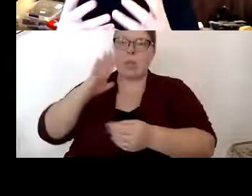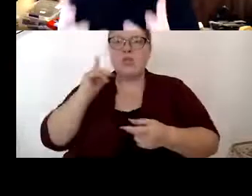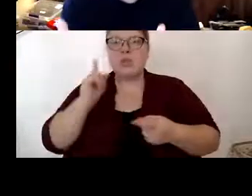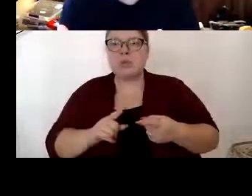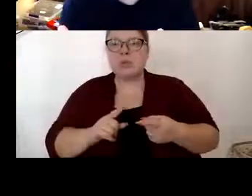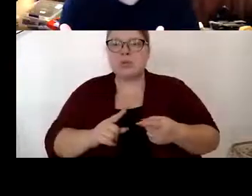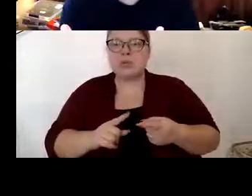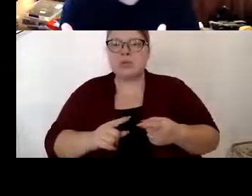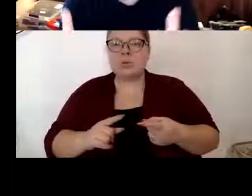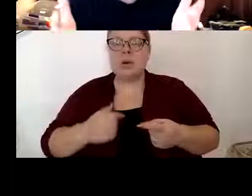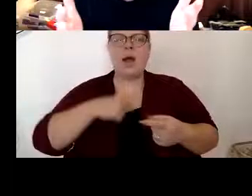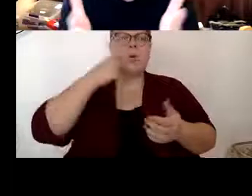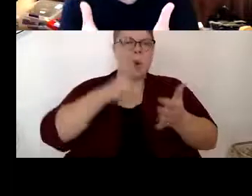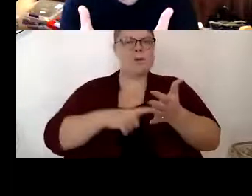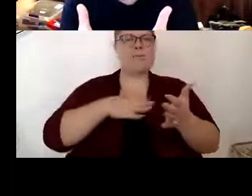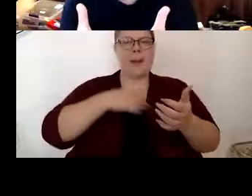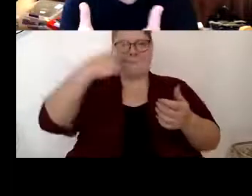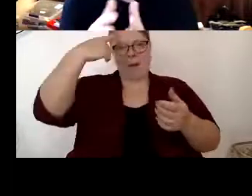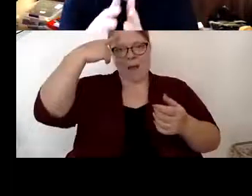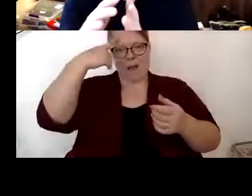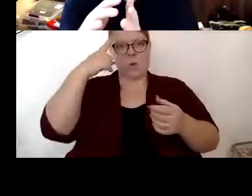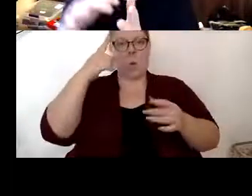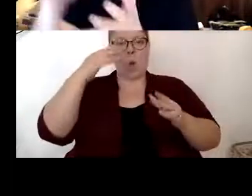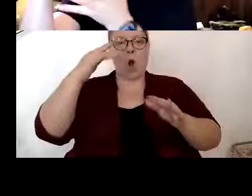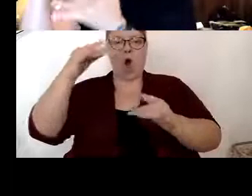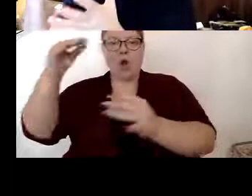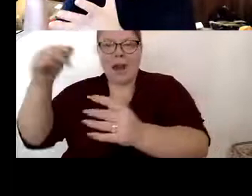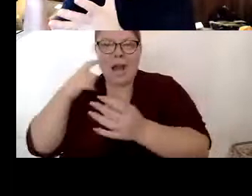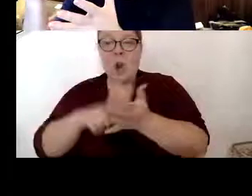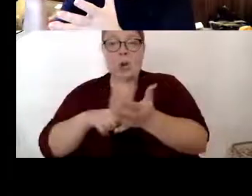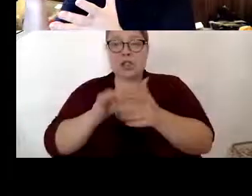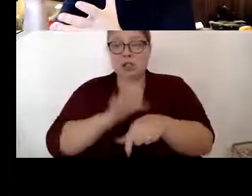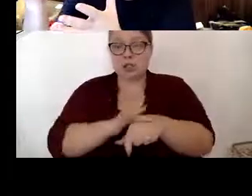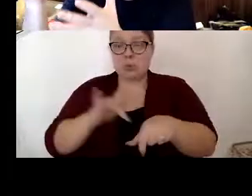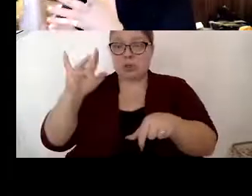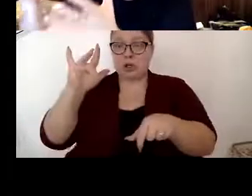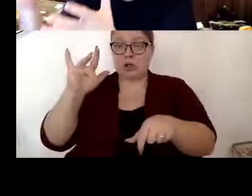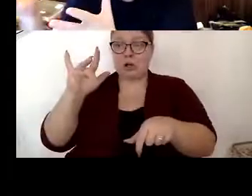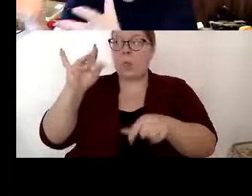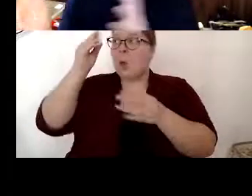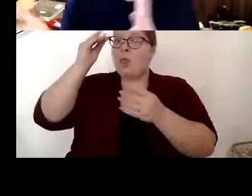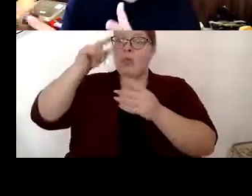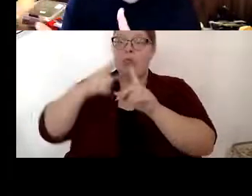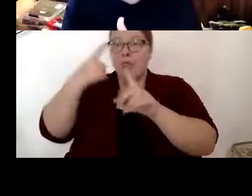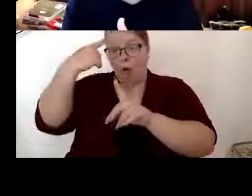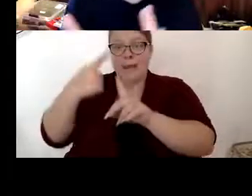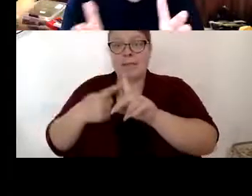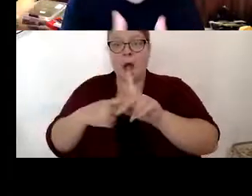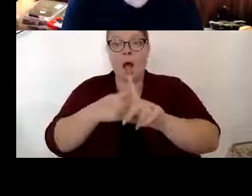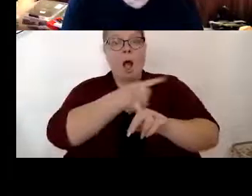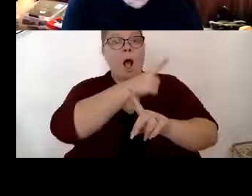I notice my mind wandering sooner. I let go of the wandering thoughts sooner, and I'm able